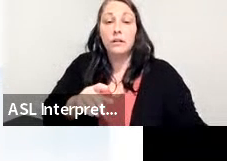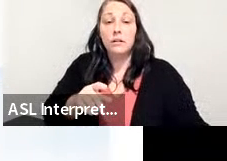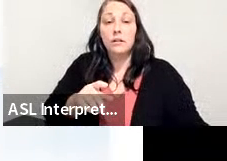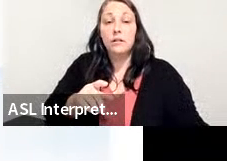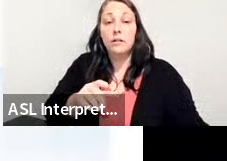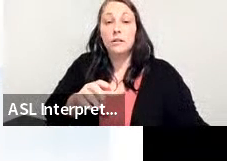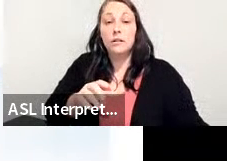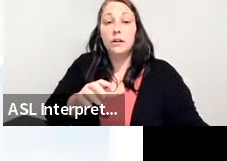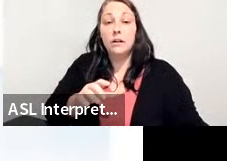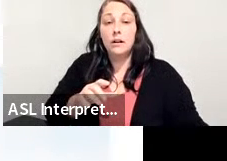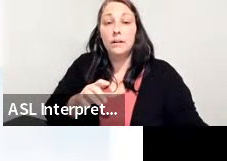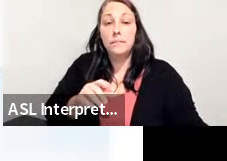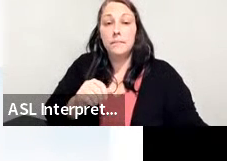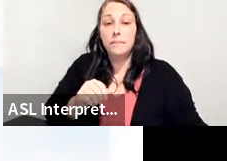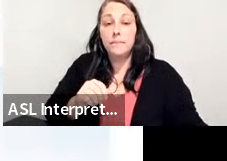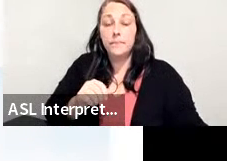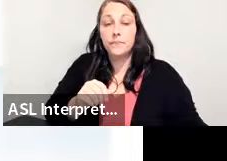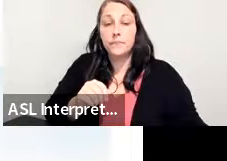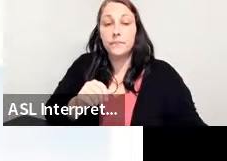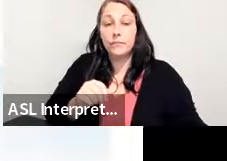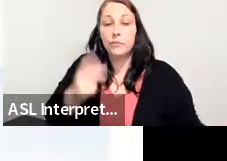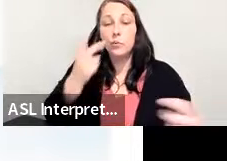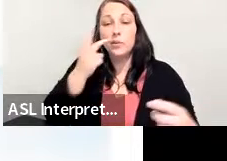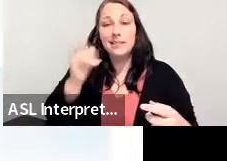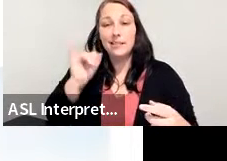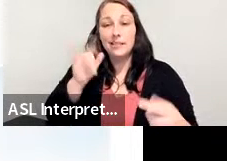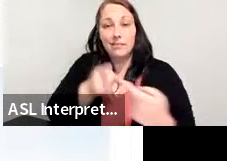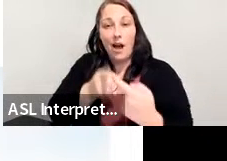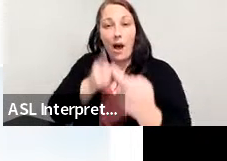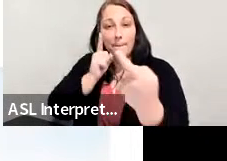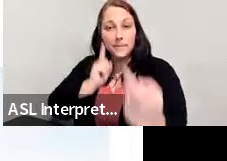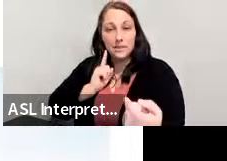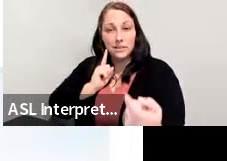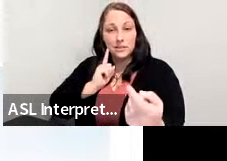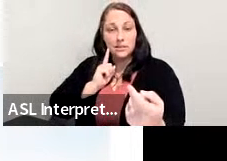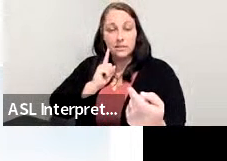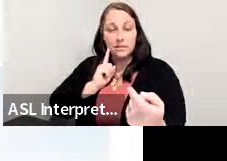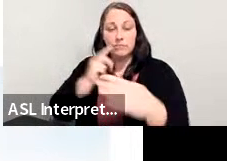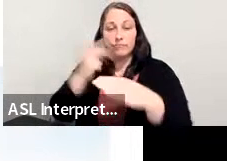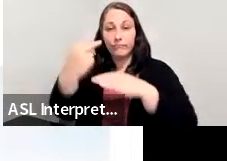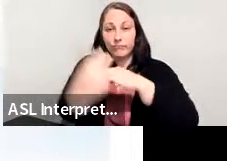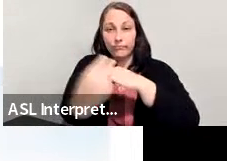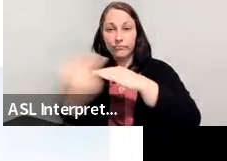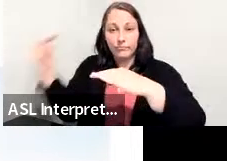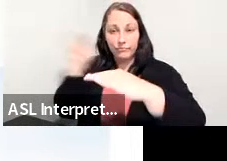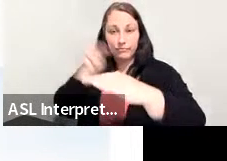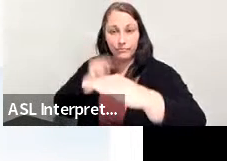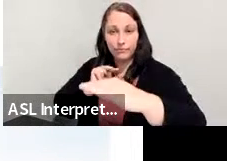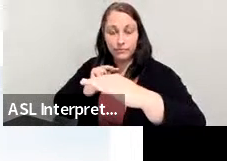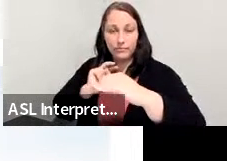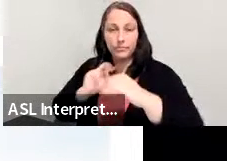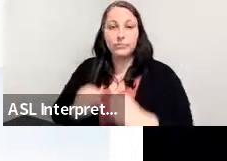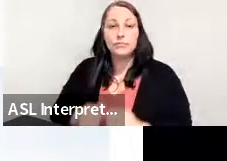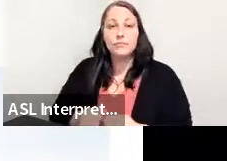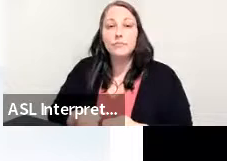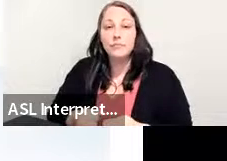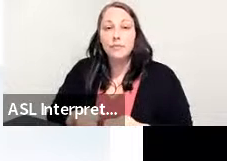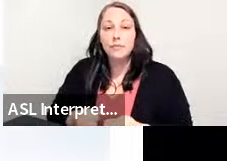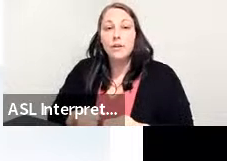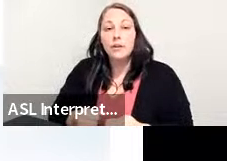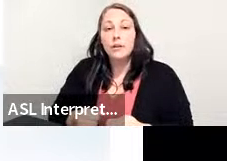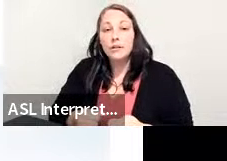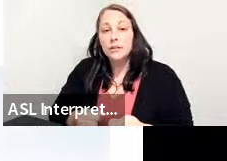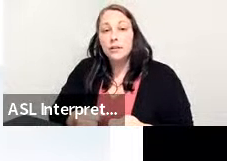6th Street. You see the sort of opposite end of that bridge building looking here towards us. And